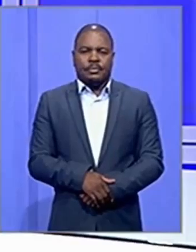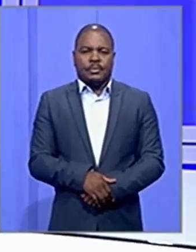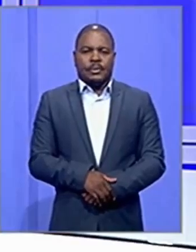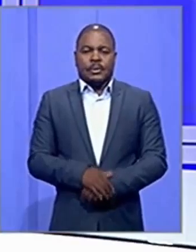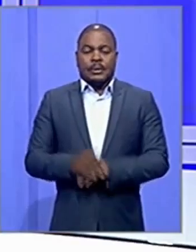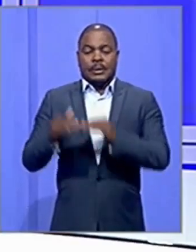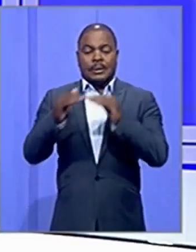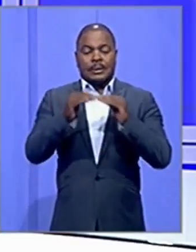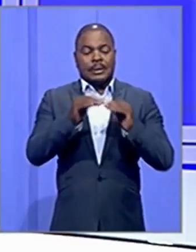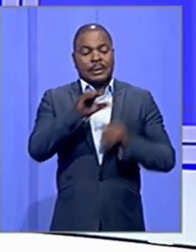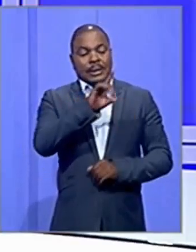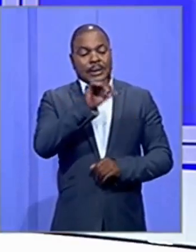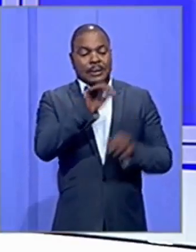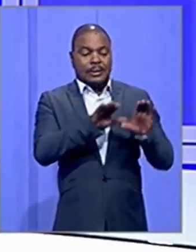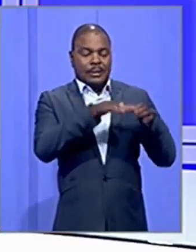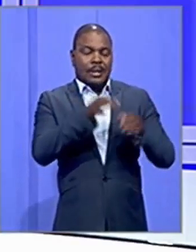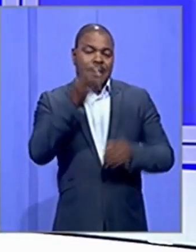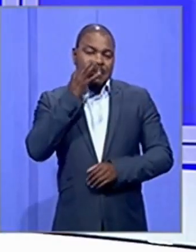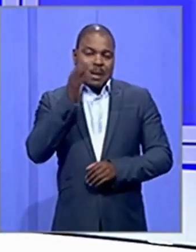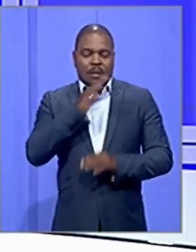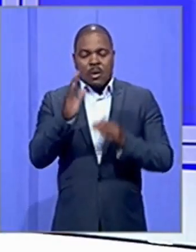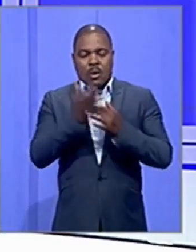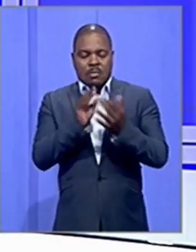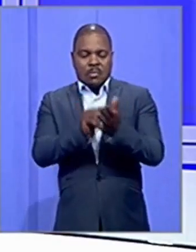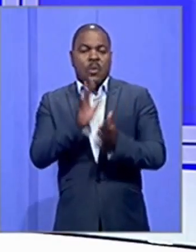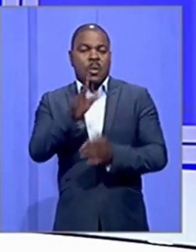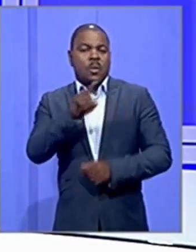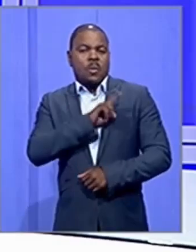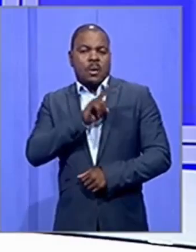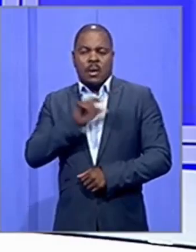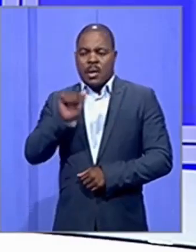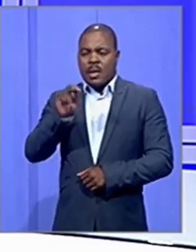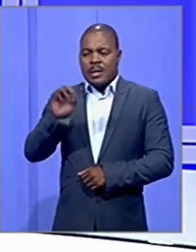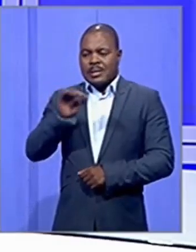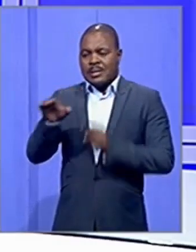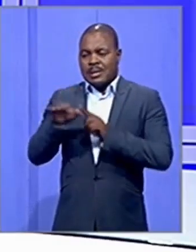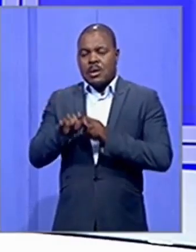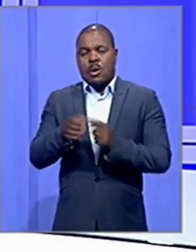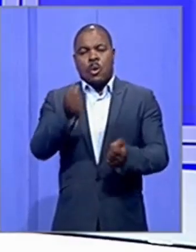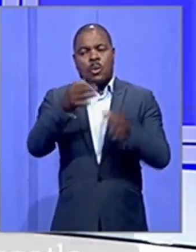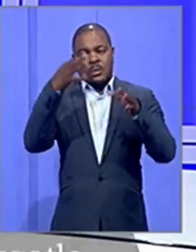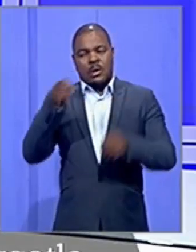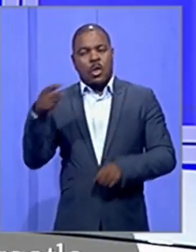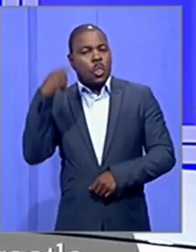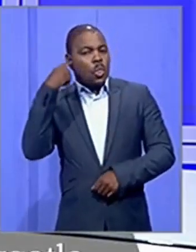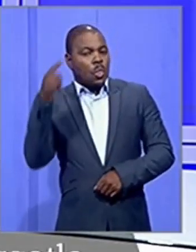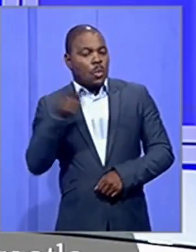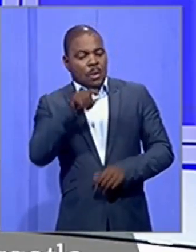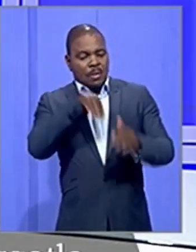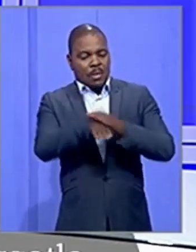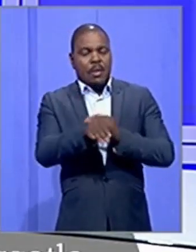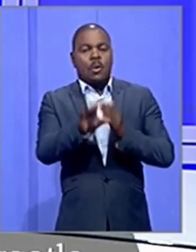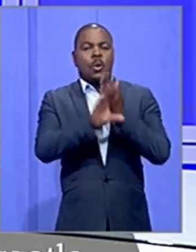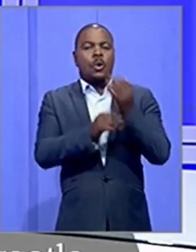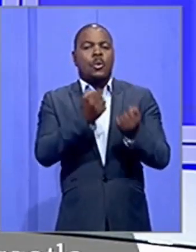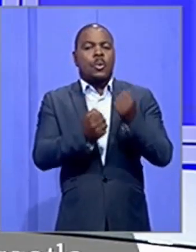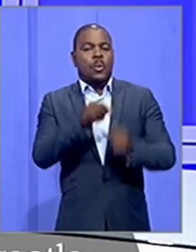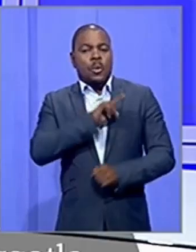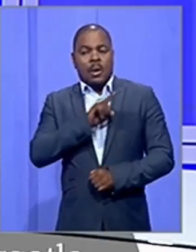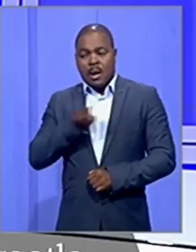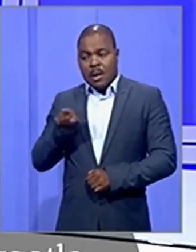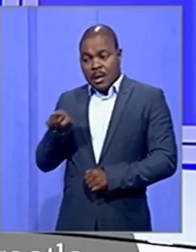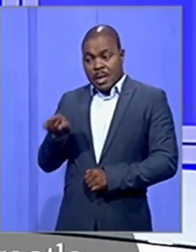Democratic Alliance re tla hlahlela kopo ya ho se ikobelle taelo ya kgotla kgahlano le ANC le kgotleng la molao wa motheo hosane ebang ANC e